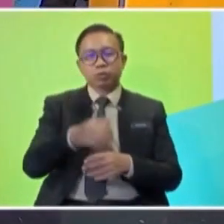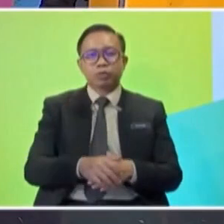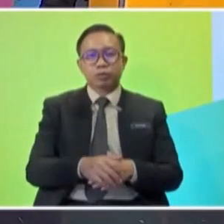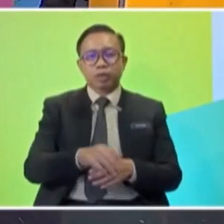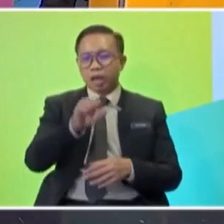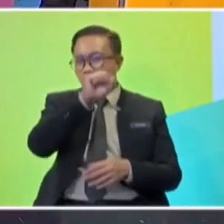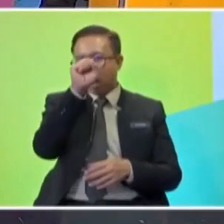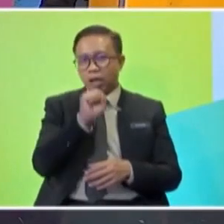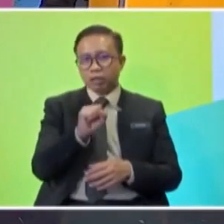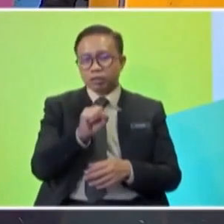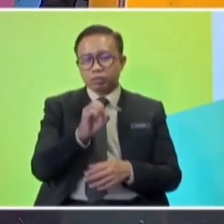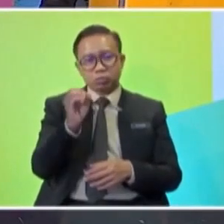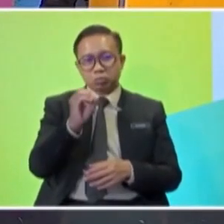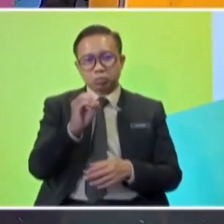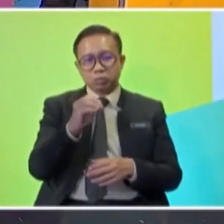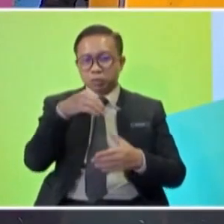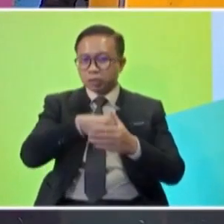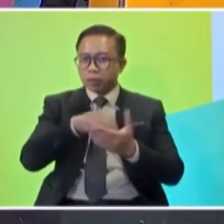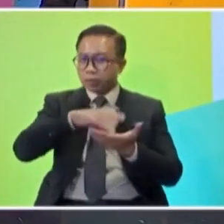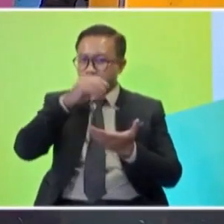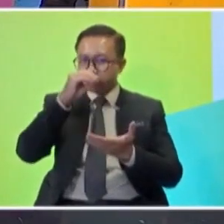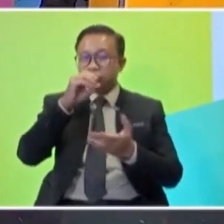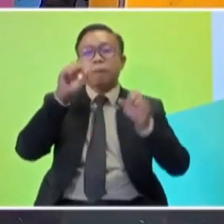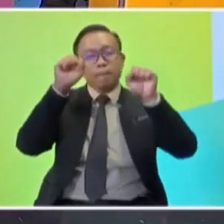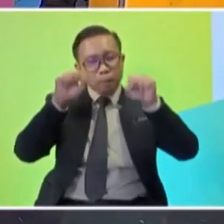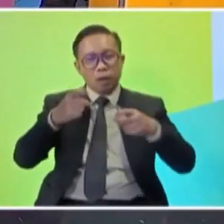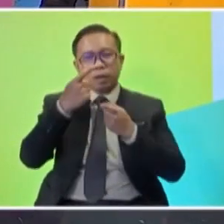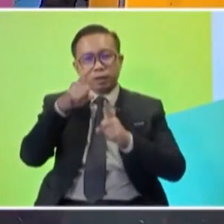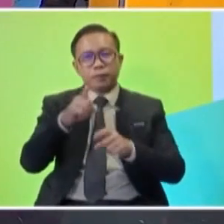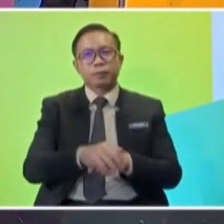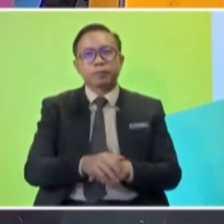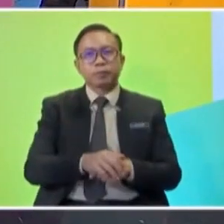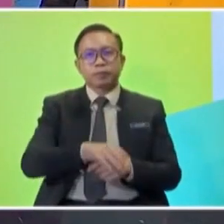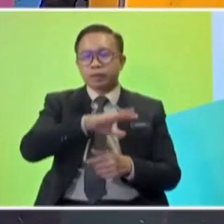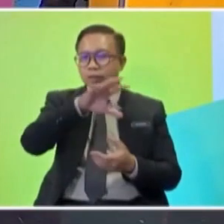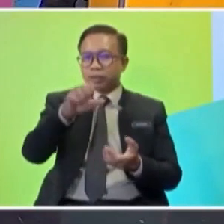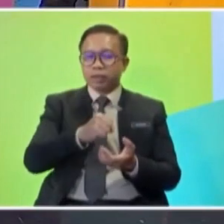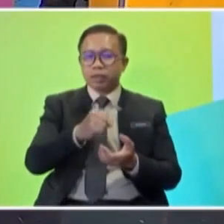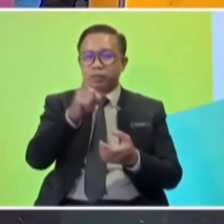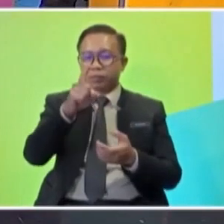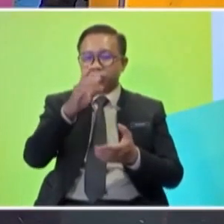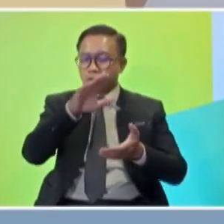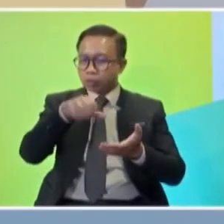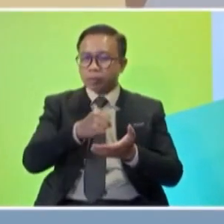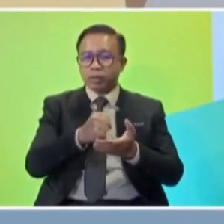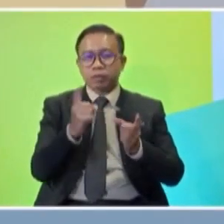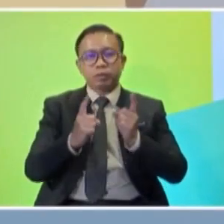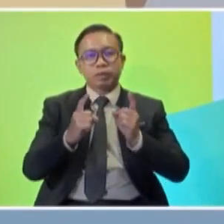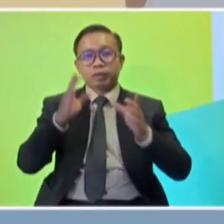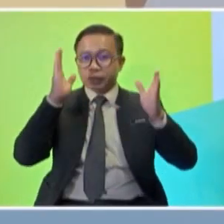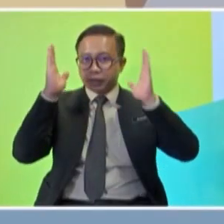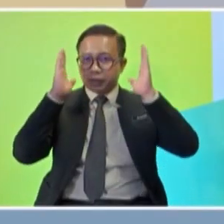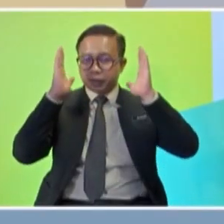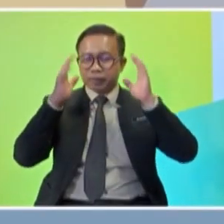them something beyond the syllabus, also they managed to answer, actually. So everyone gets one star. Congratulations to all the kids. Congratulations. All